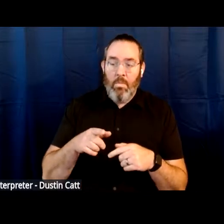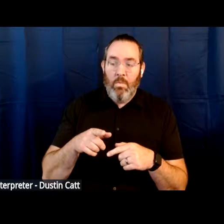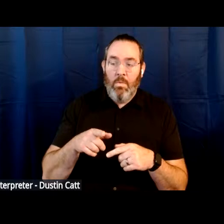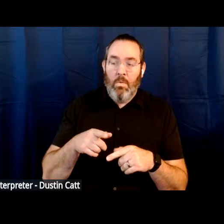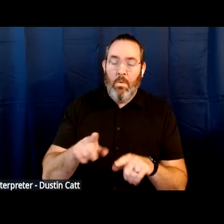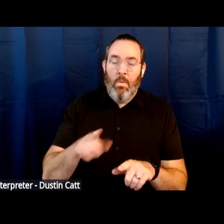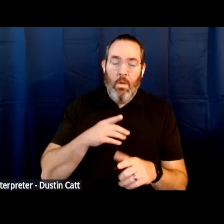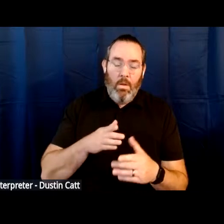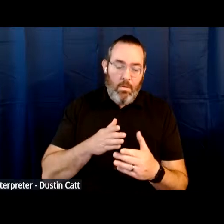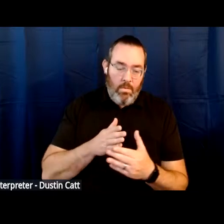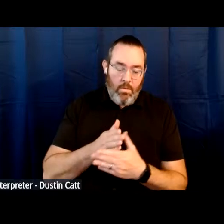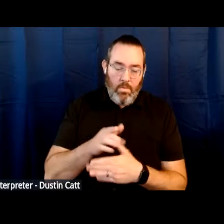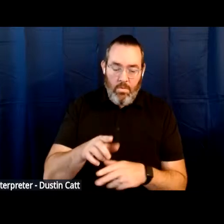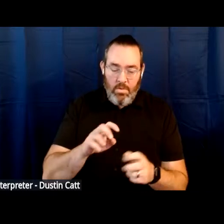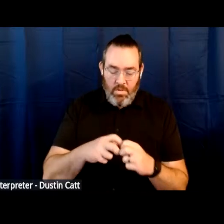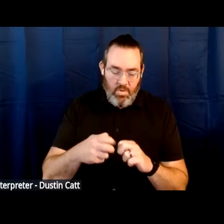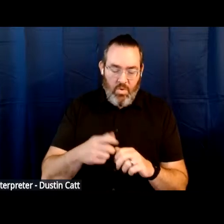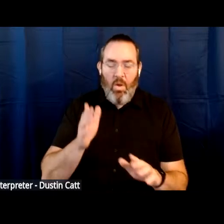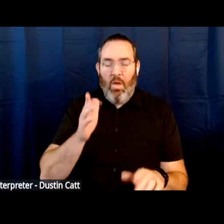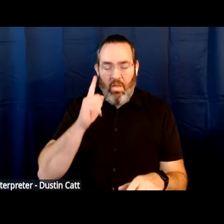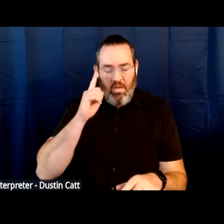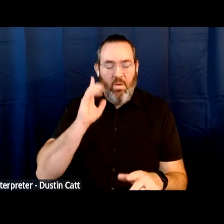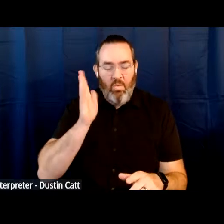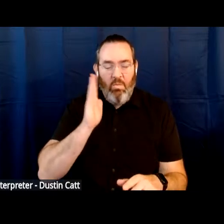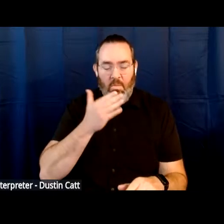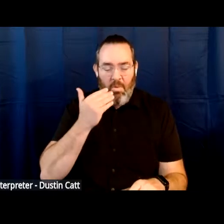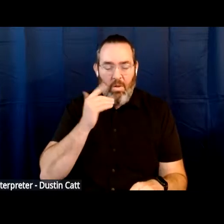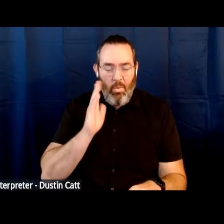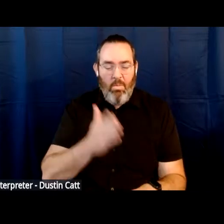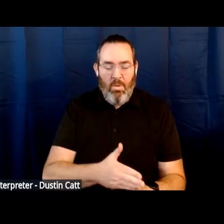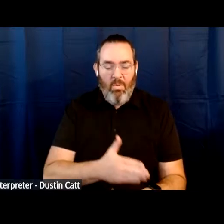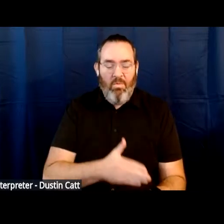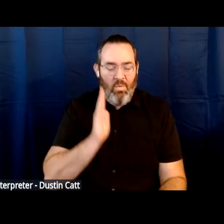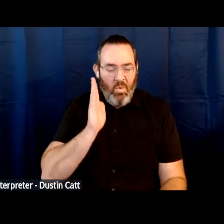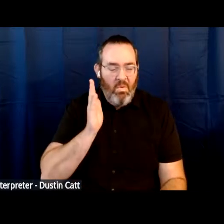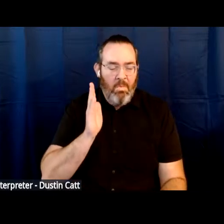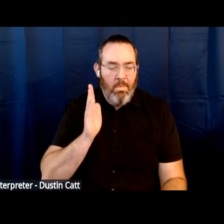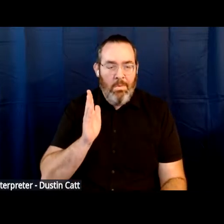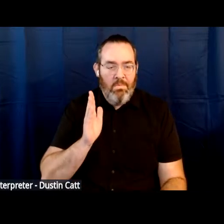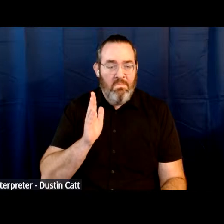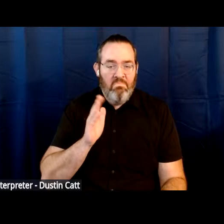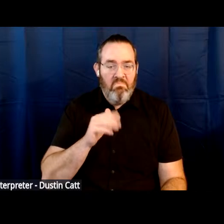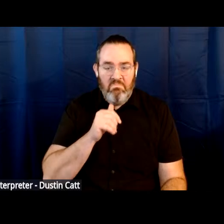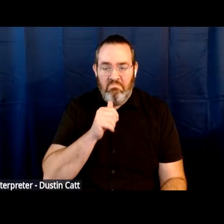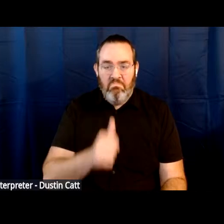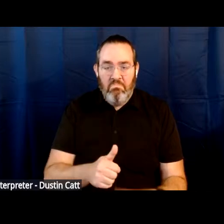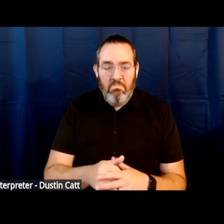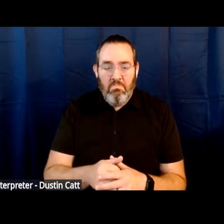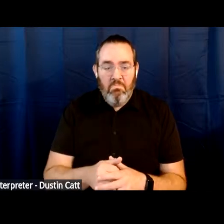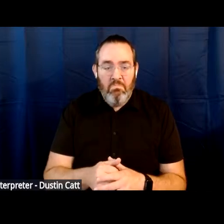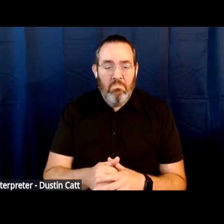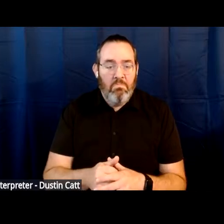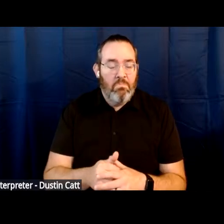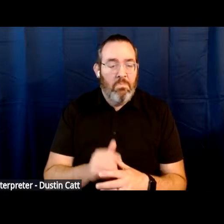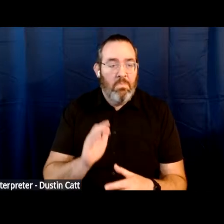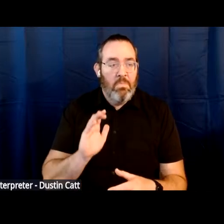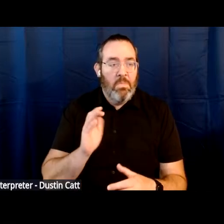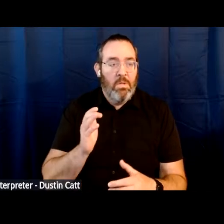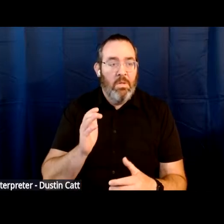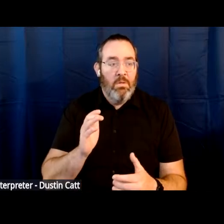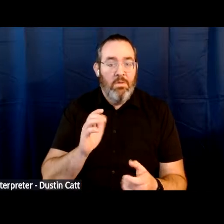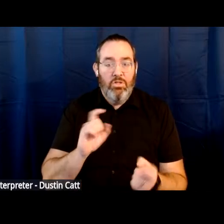issue and kept thinking, oh, this will get better, this will get better, and it didn't. It changed my outlook on life. It changed